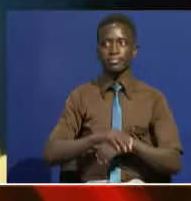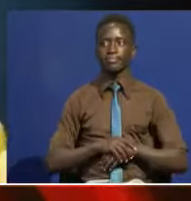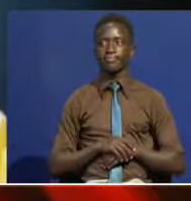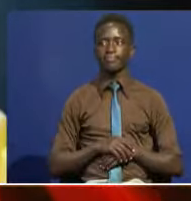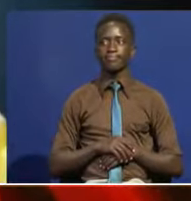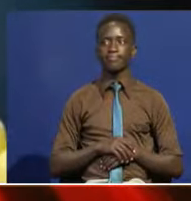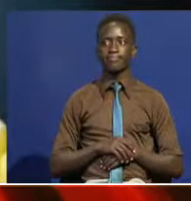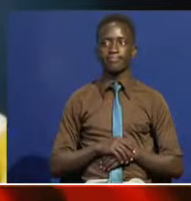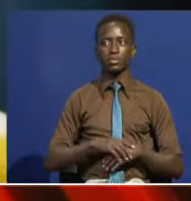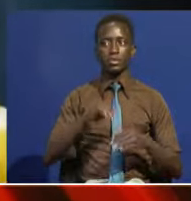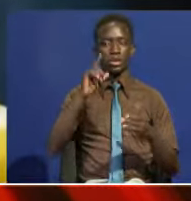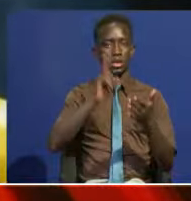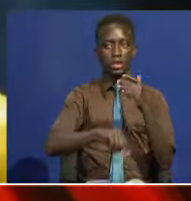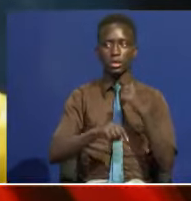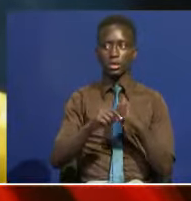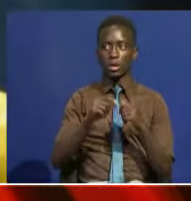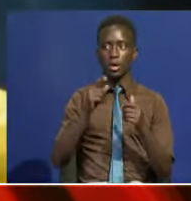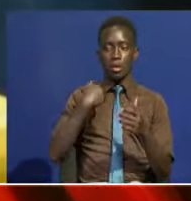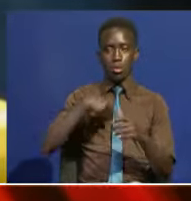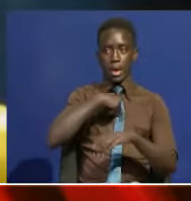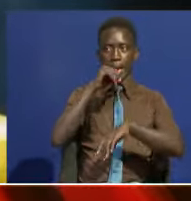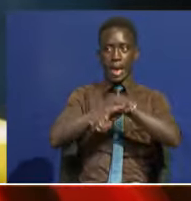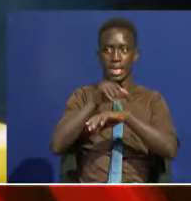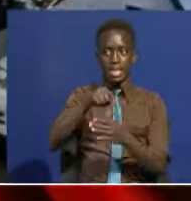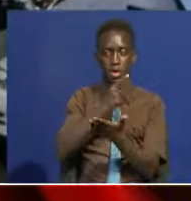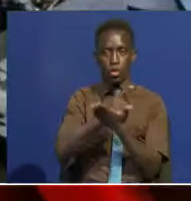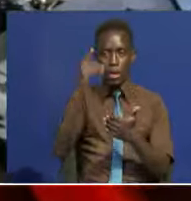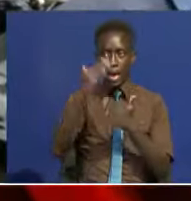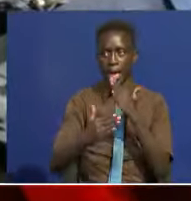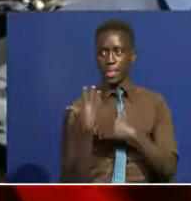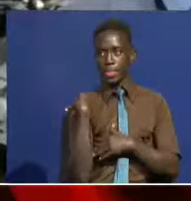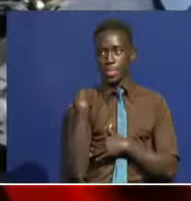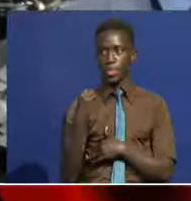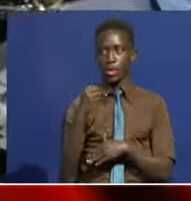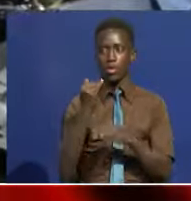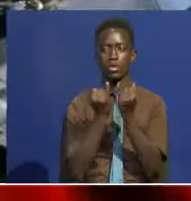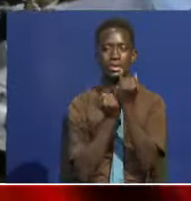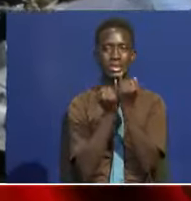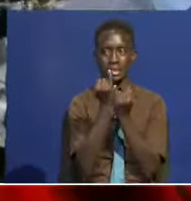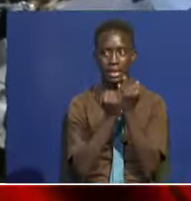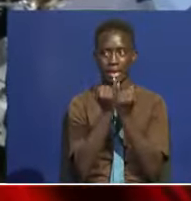tumeweza kukamata hii weekend ambayo imepita, Saturday na pia